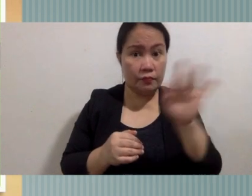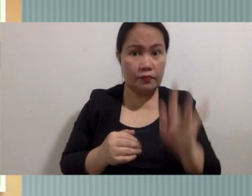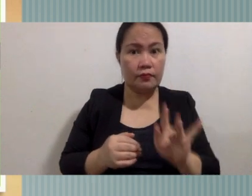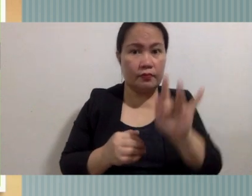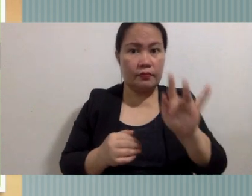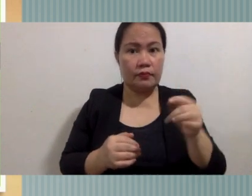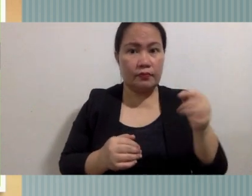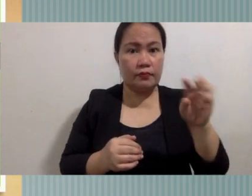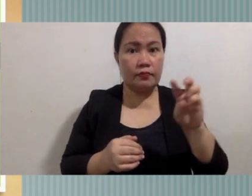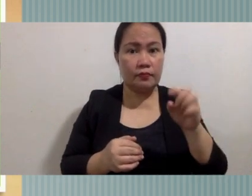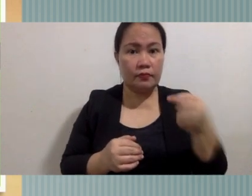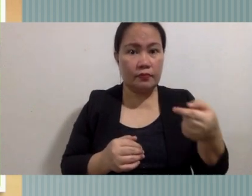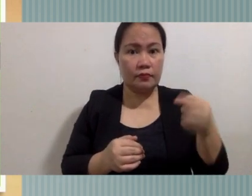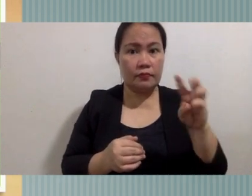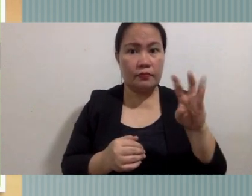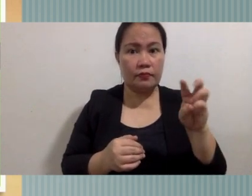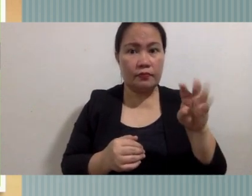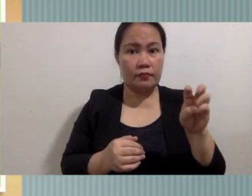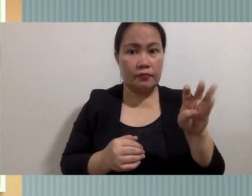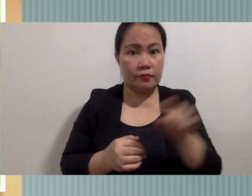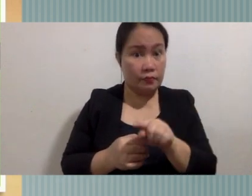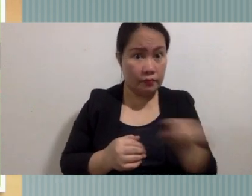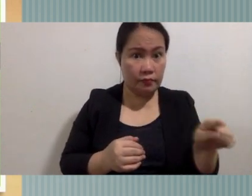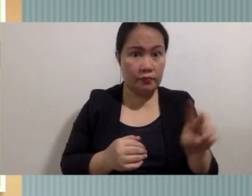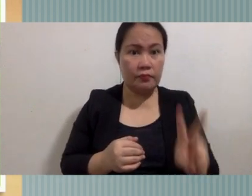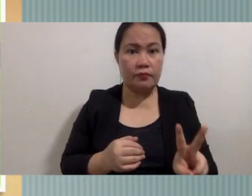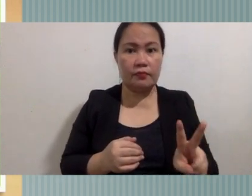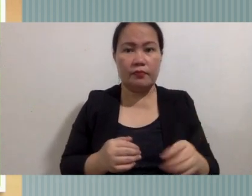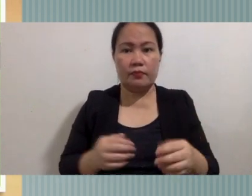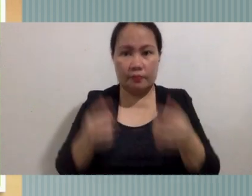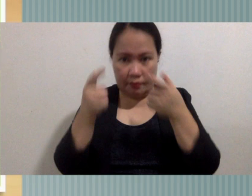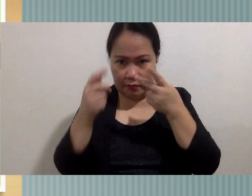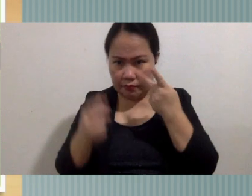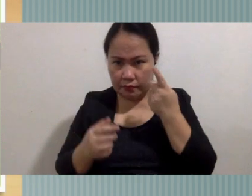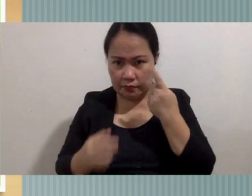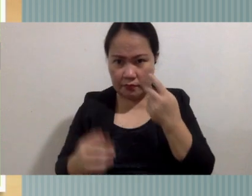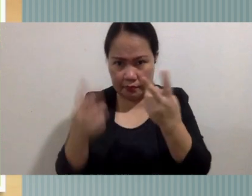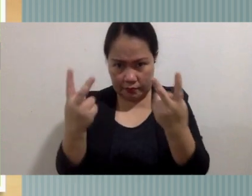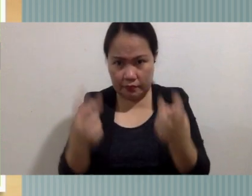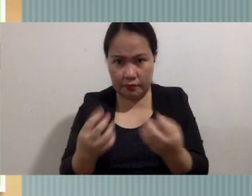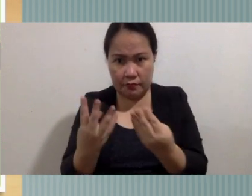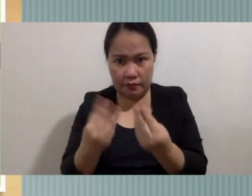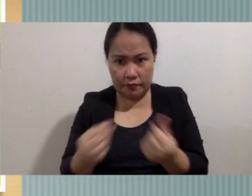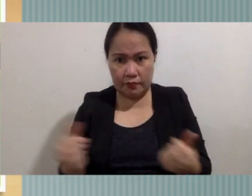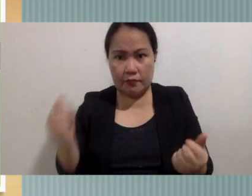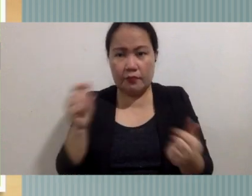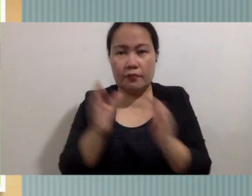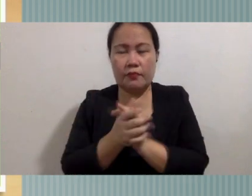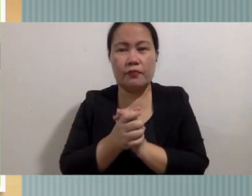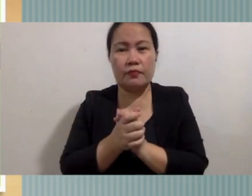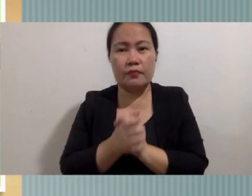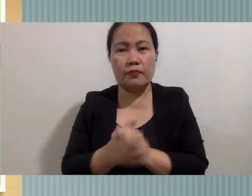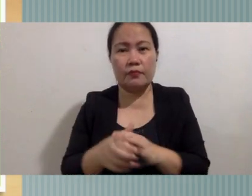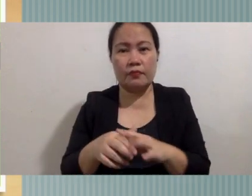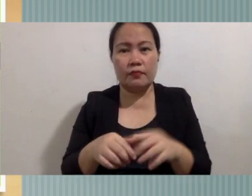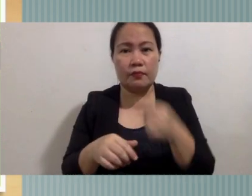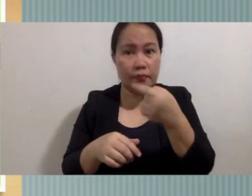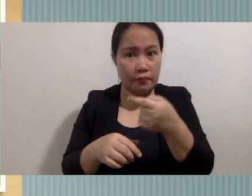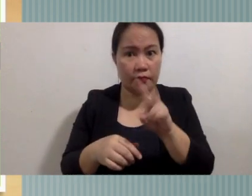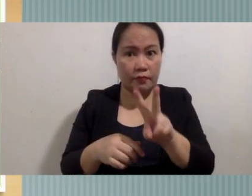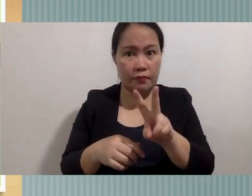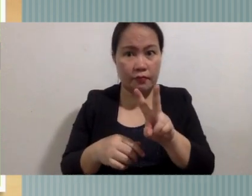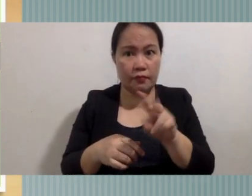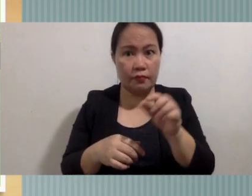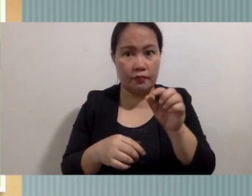negative 2, positive or negative square root of 16 over 2. Now, let's see. Let's see the solution. So, we will